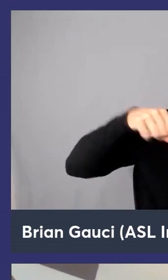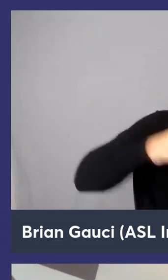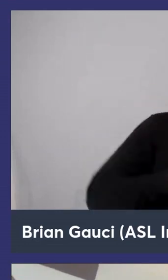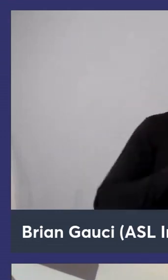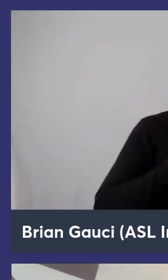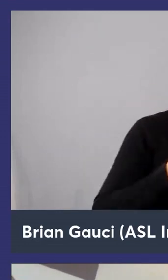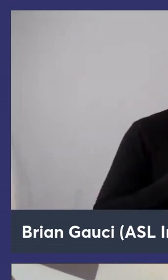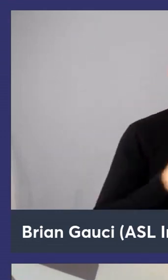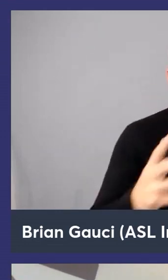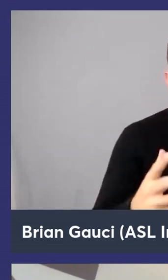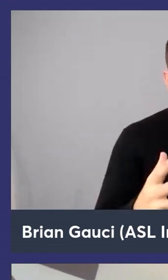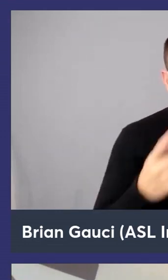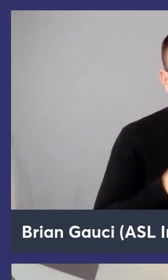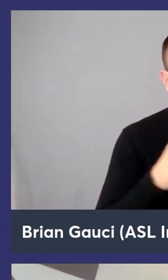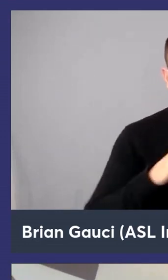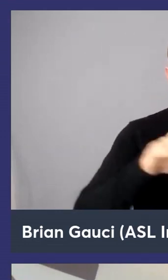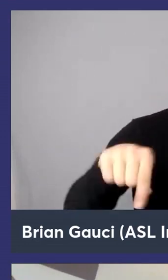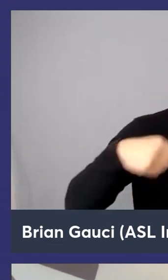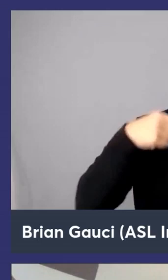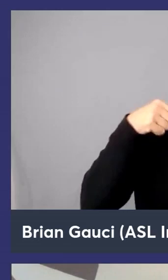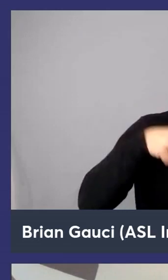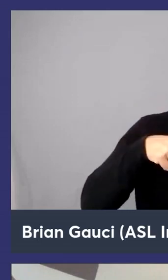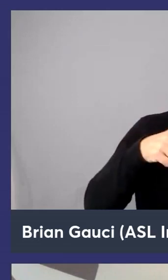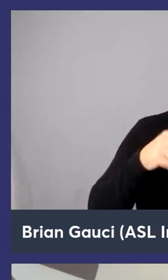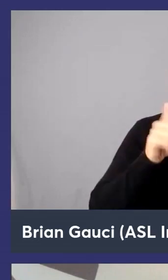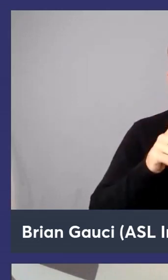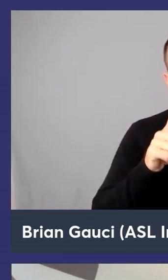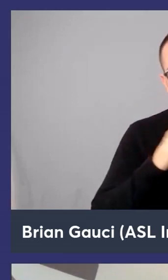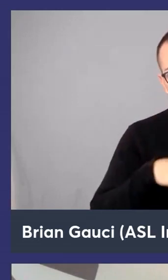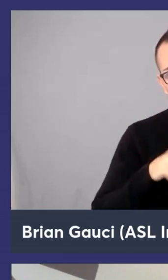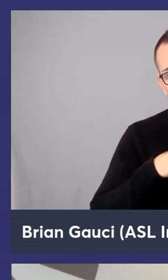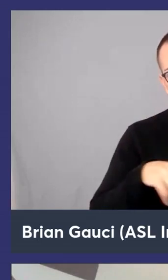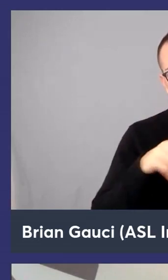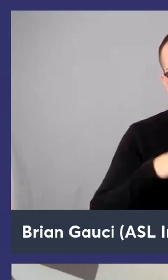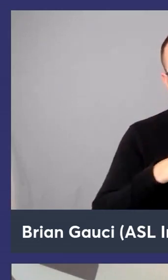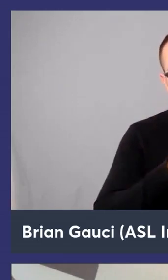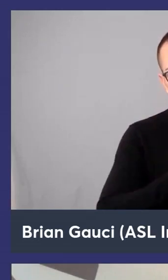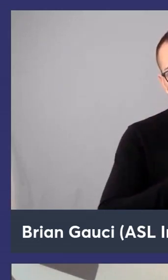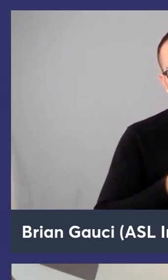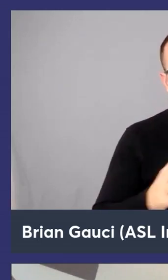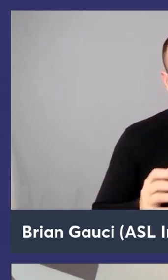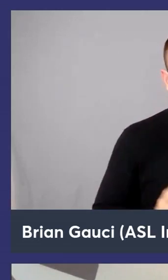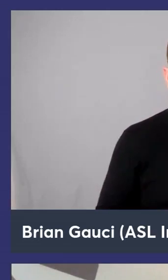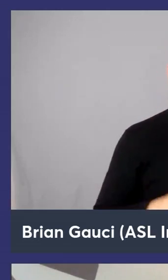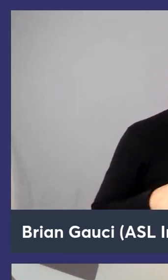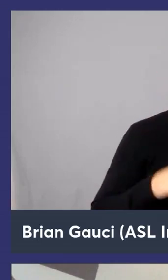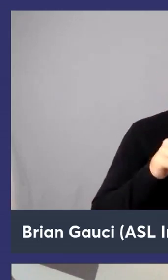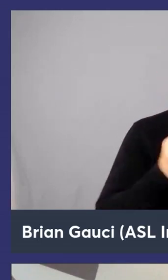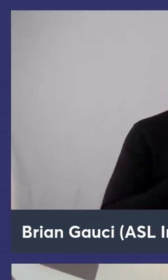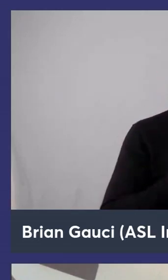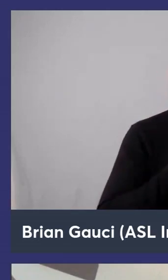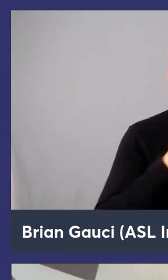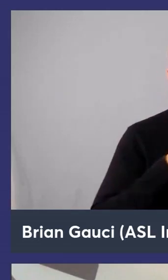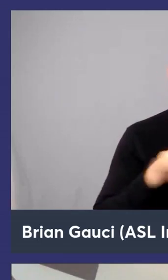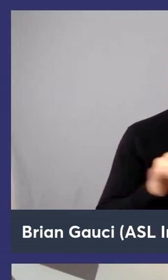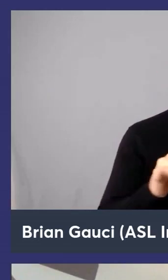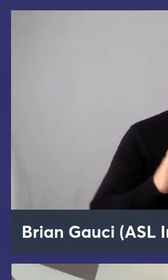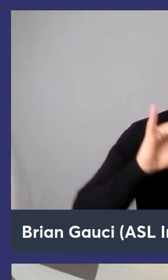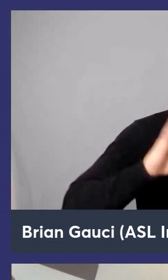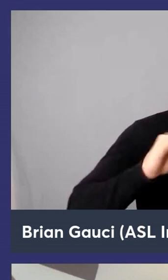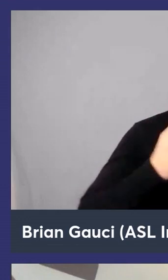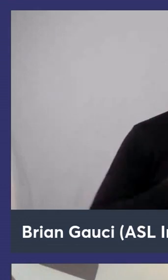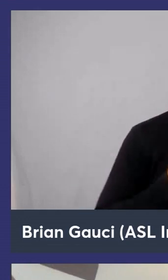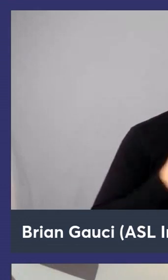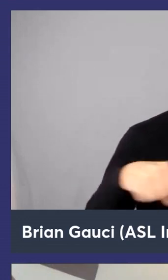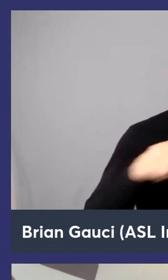in the backend. You have to monitor the clusters. You really need to make sure you have the right sizing for your